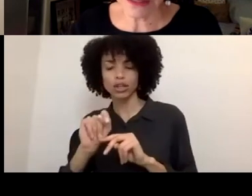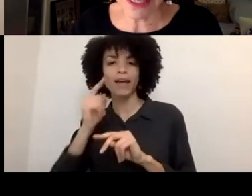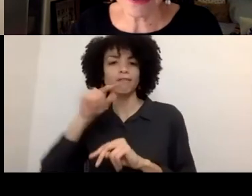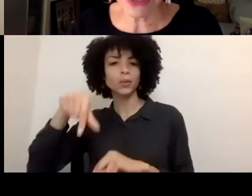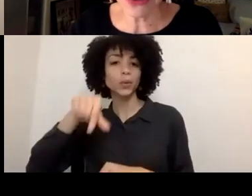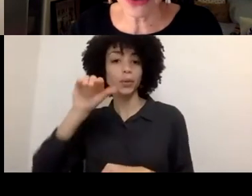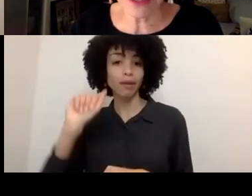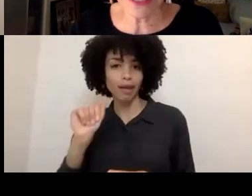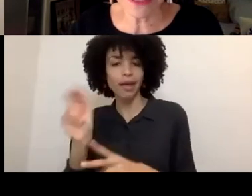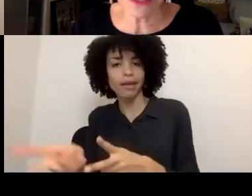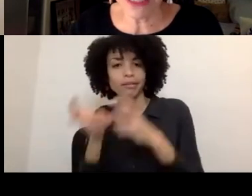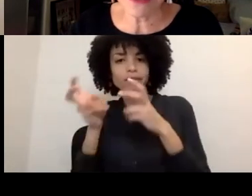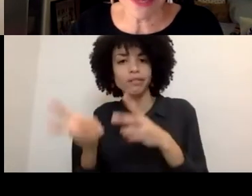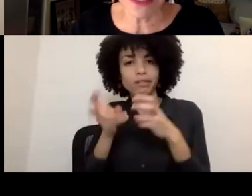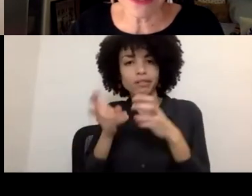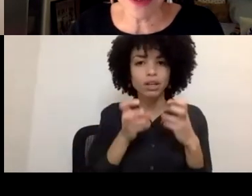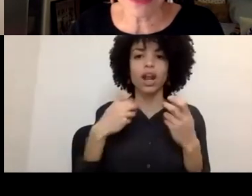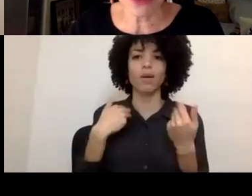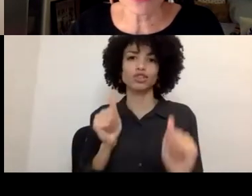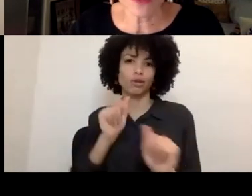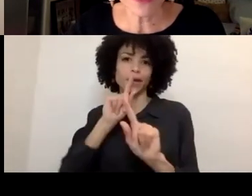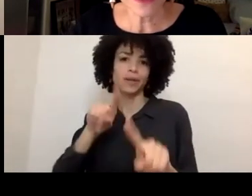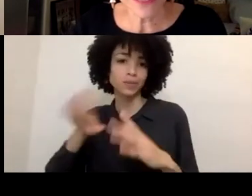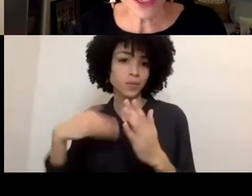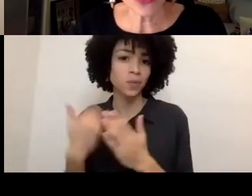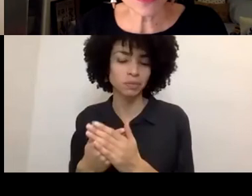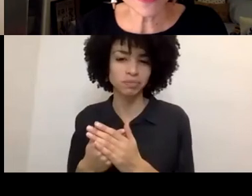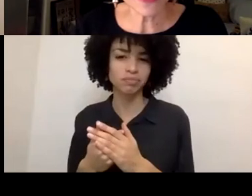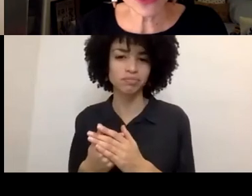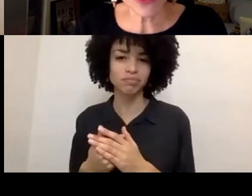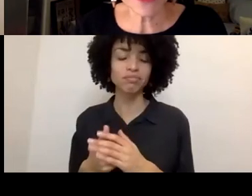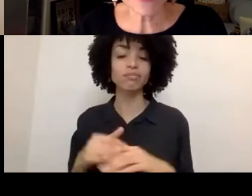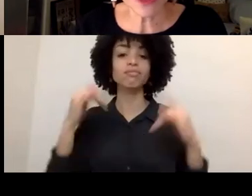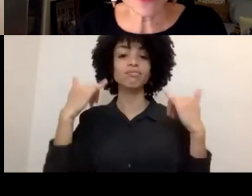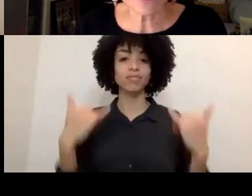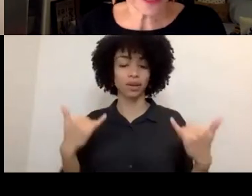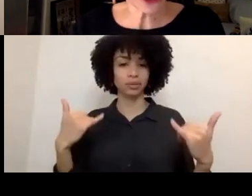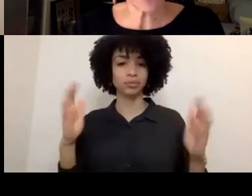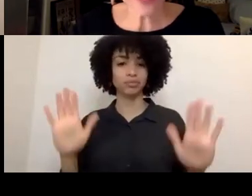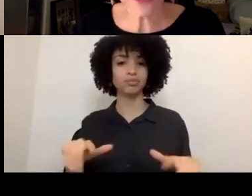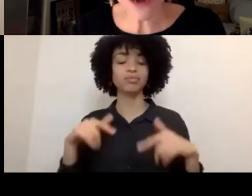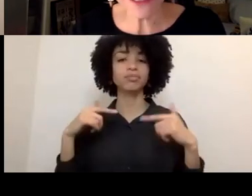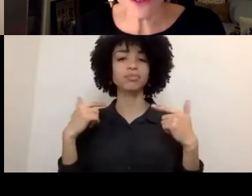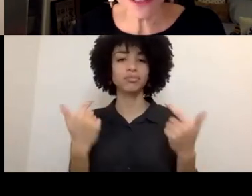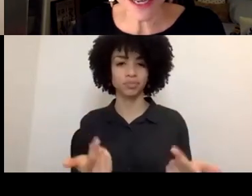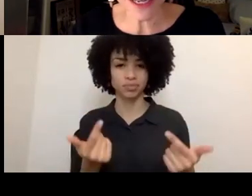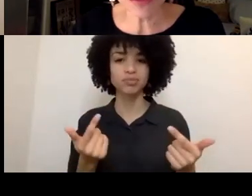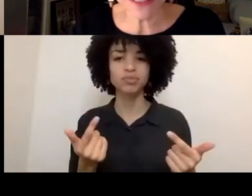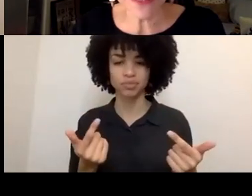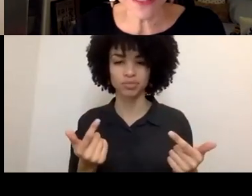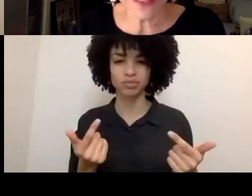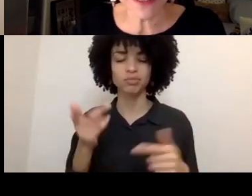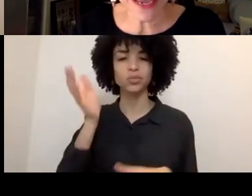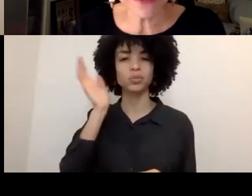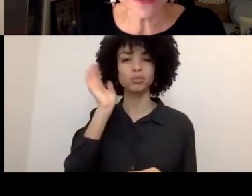and I'll attempt to get to as many as possible. And now, with great pleasure and gratitude, I